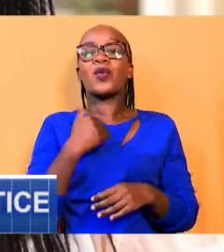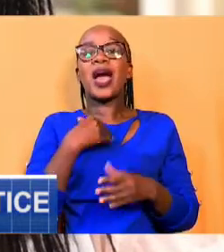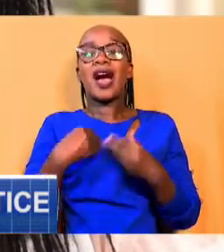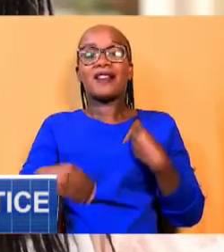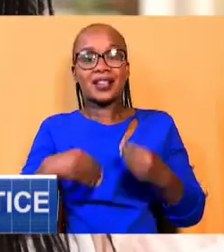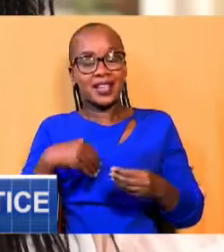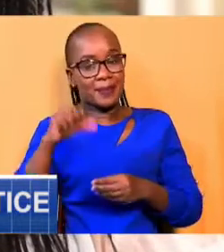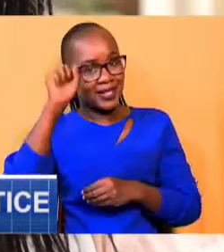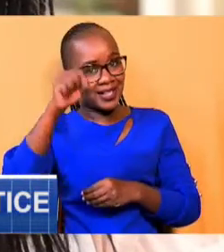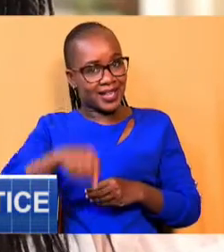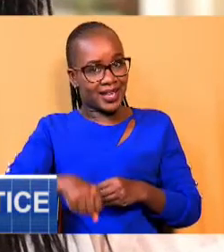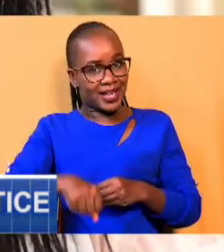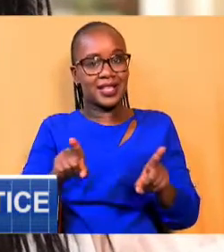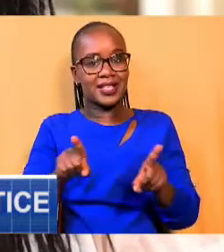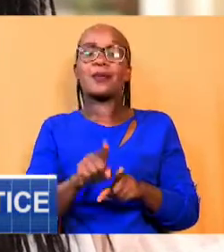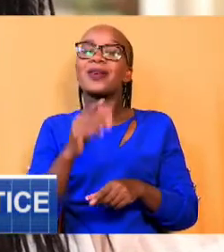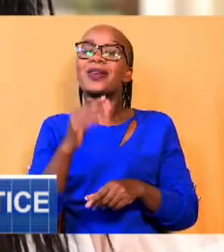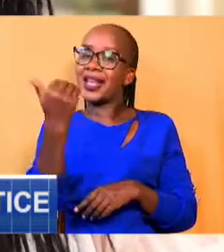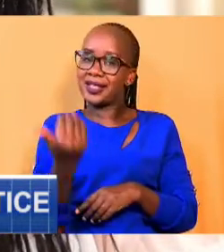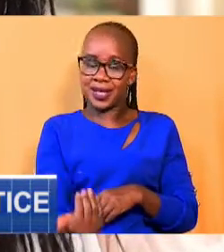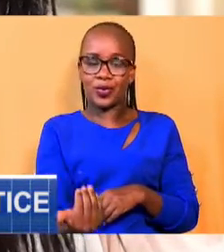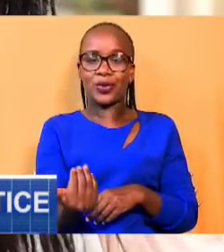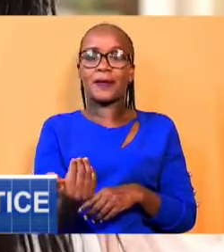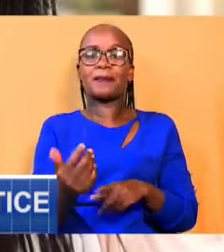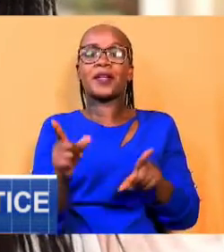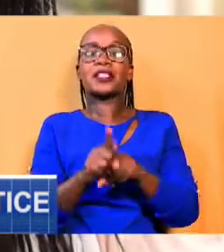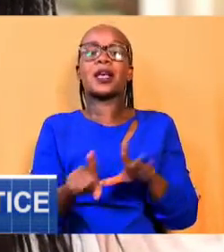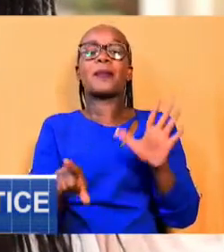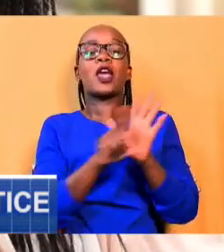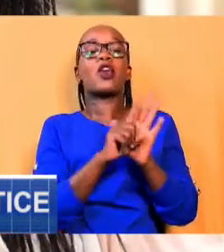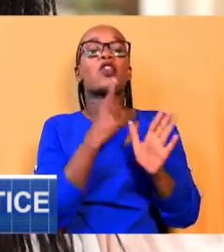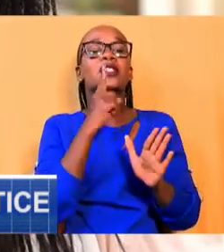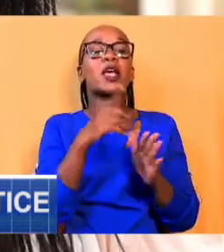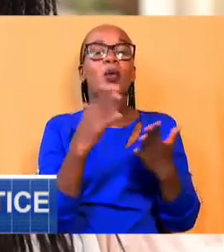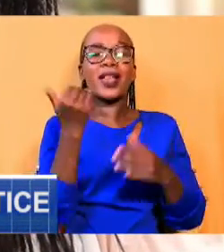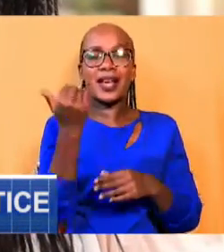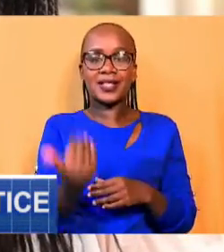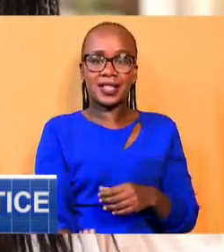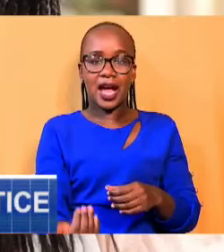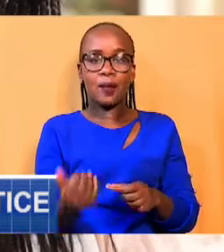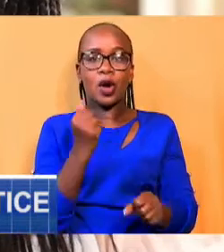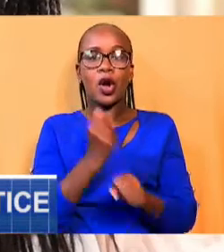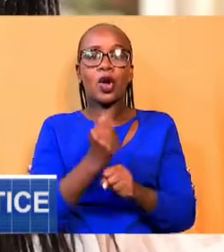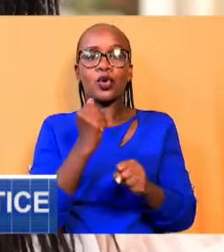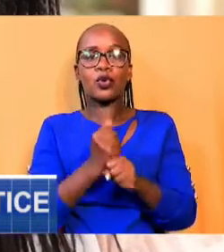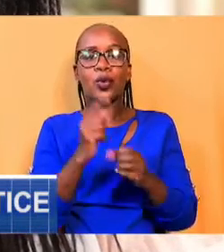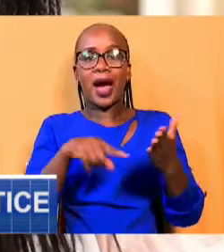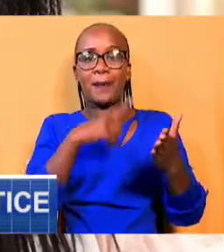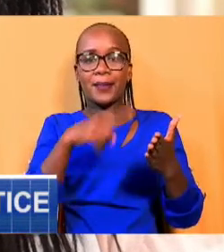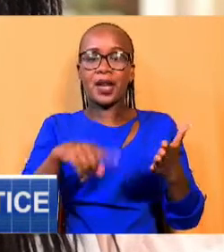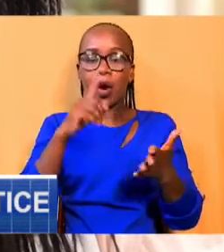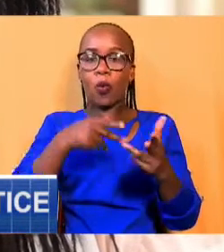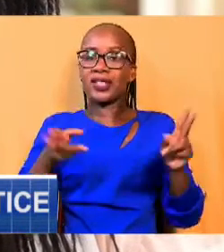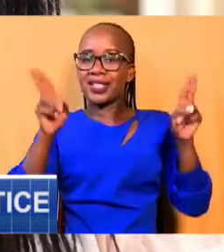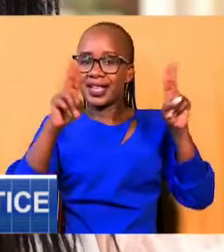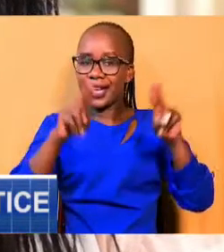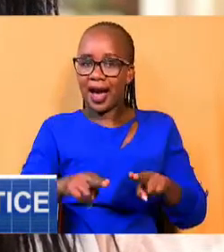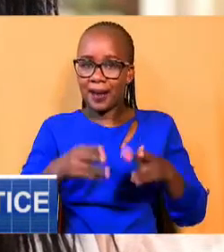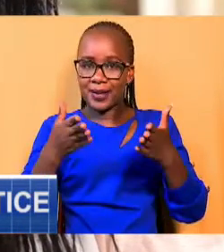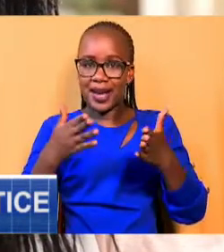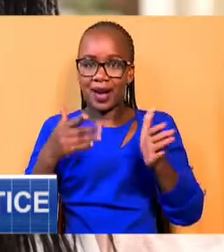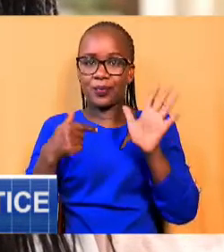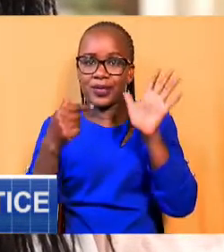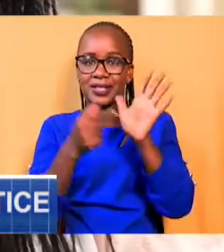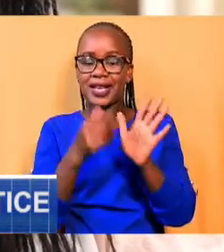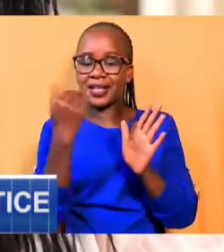has a disability, he is still a child. And the law says where a child commits an offense, what is supposed to happen is you're supposed